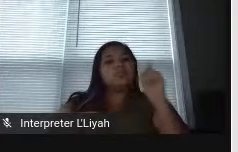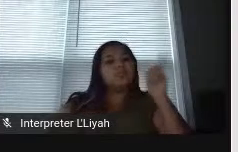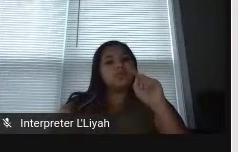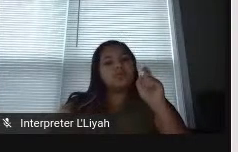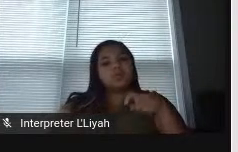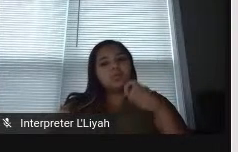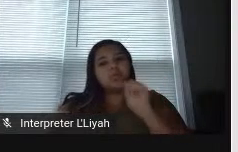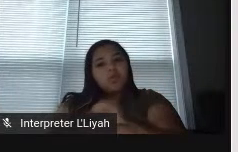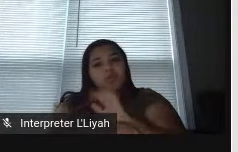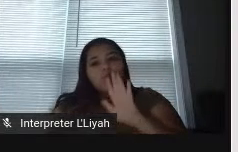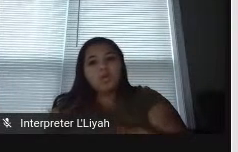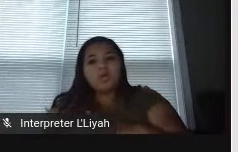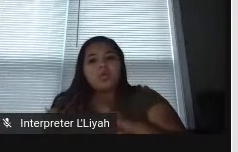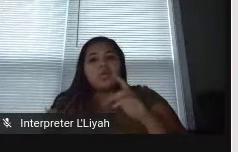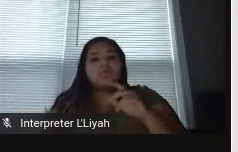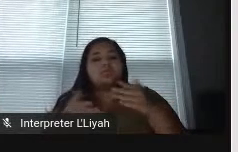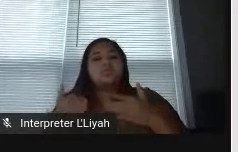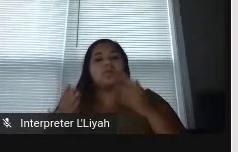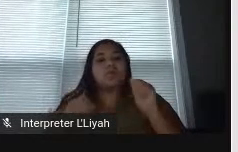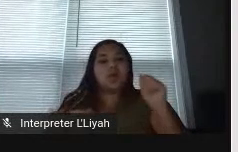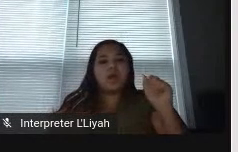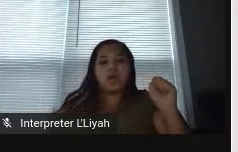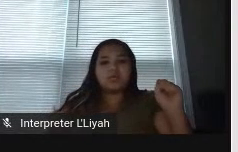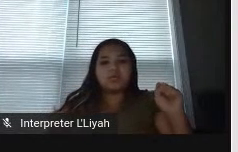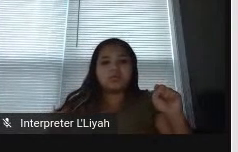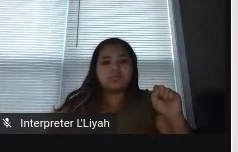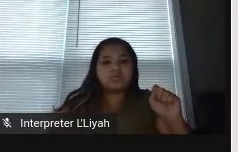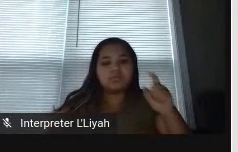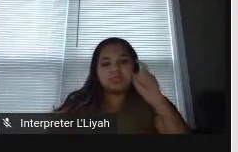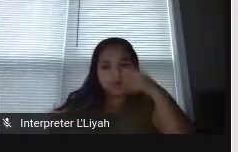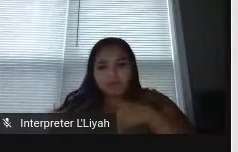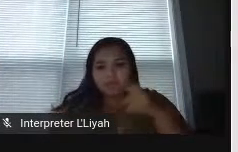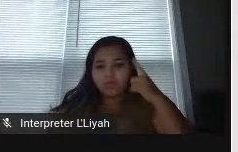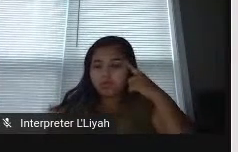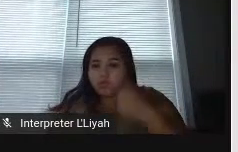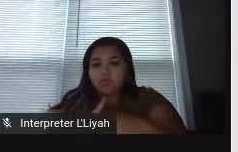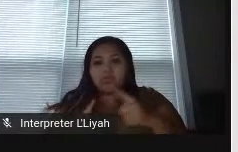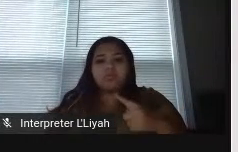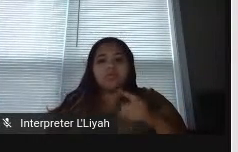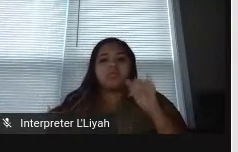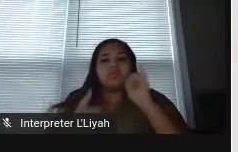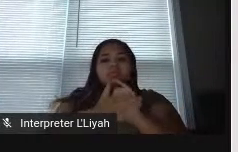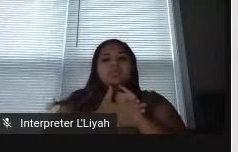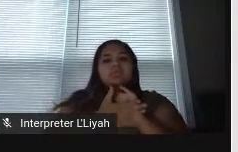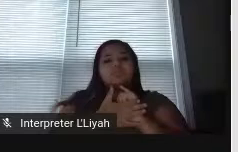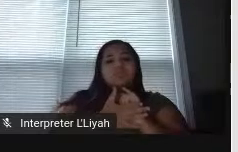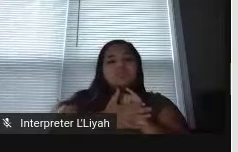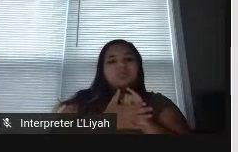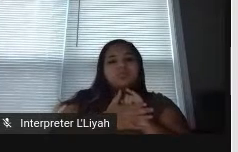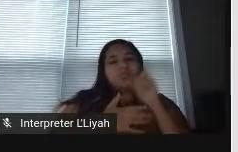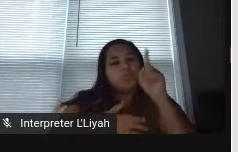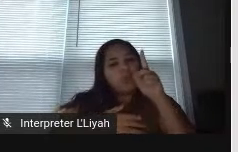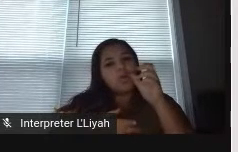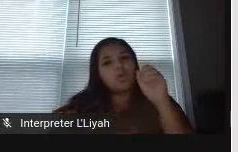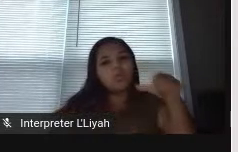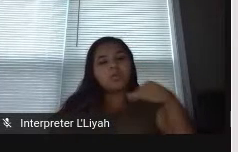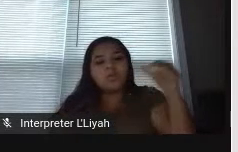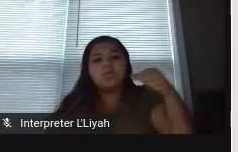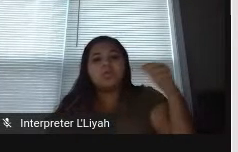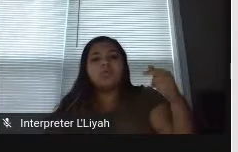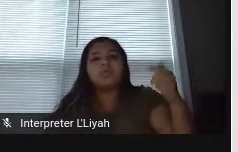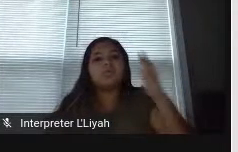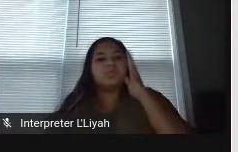on, such as they may have a goal that in one quarter